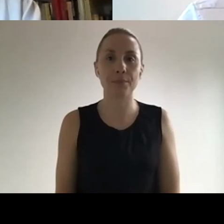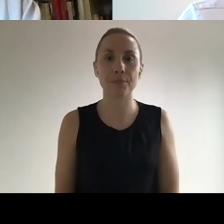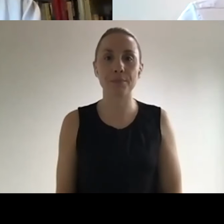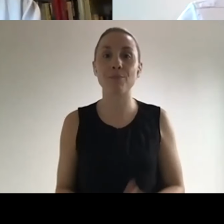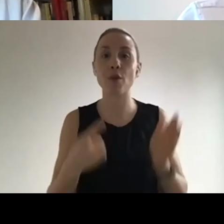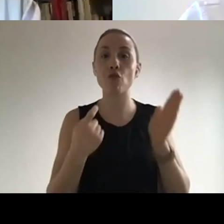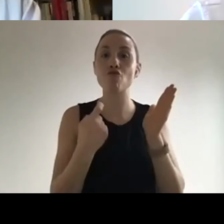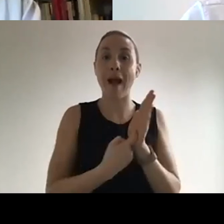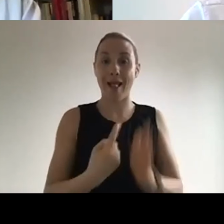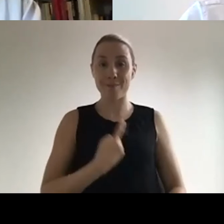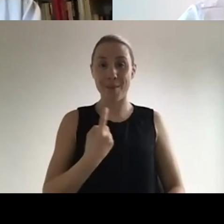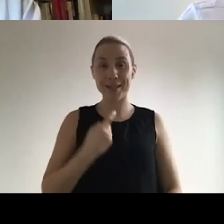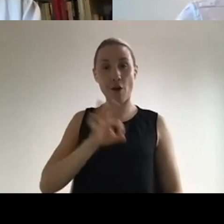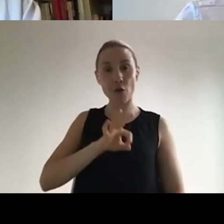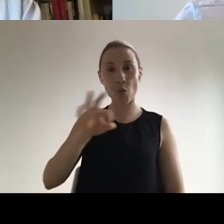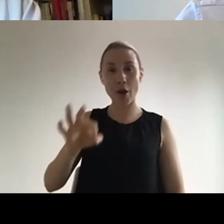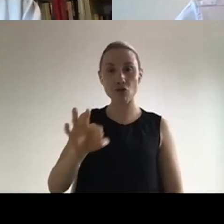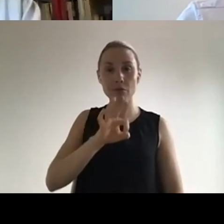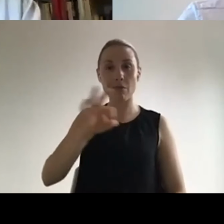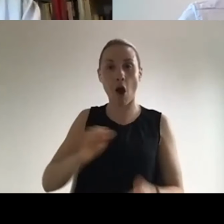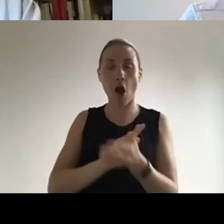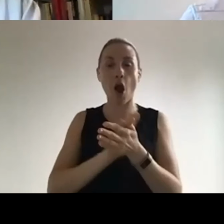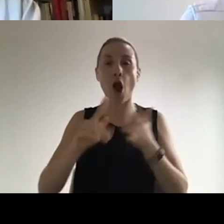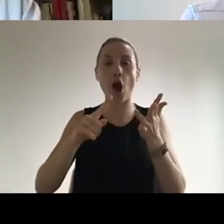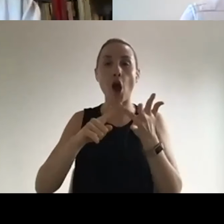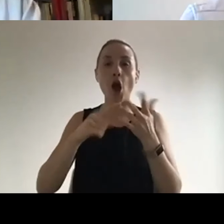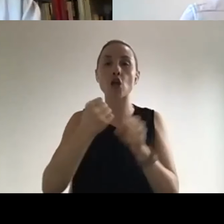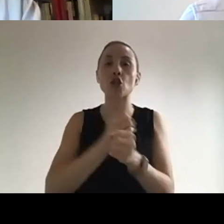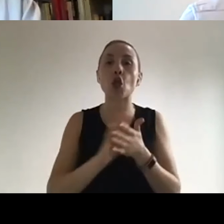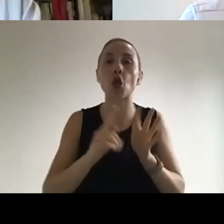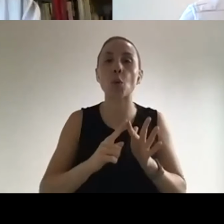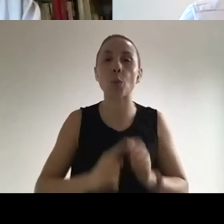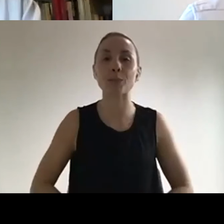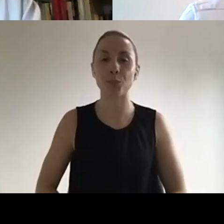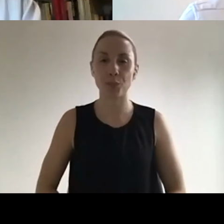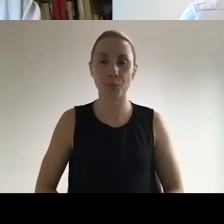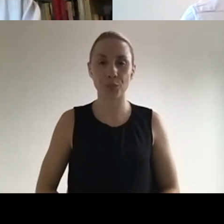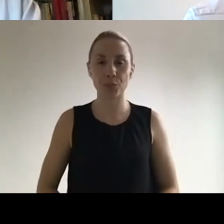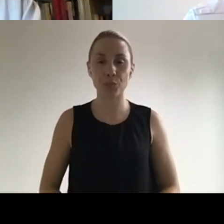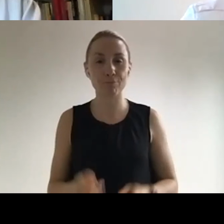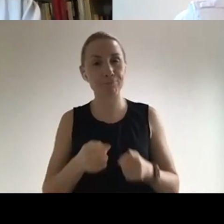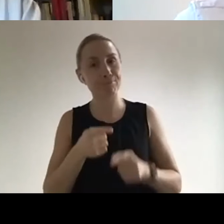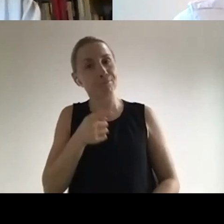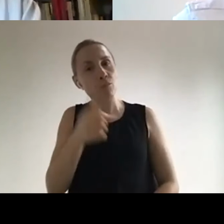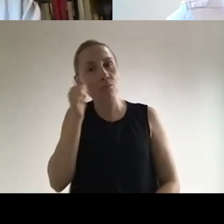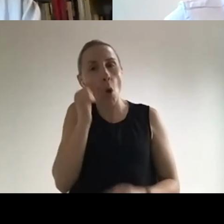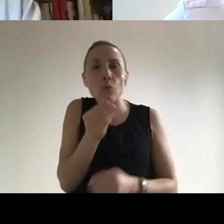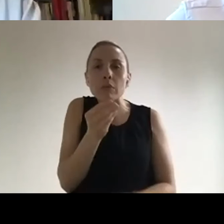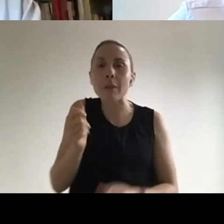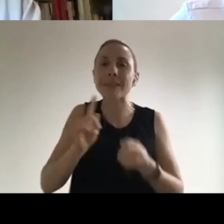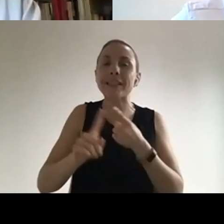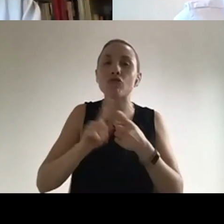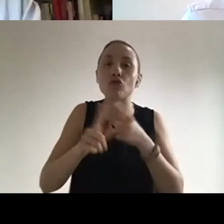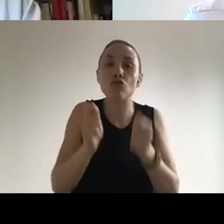you, Hugh. So obviously, you know, you're aware of, you know, some of the treatments that are in development. You know, Anne spoke about the REgain treatment